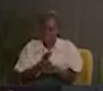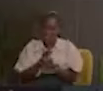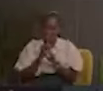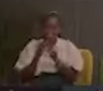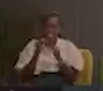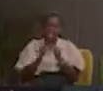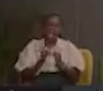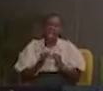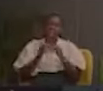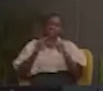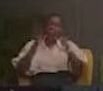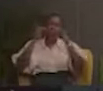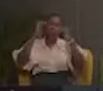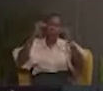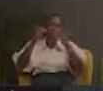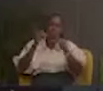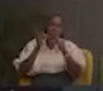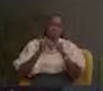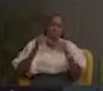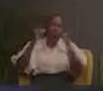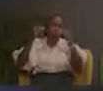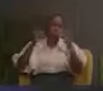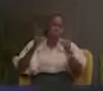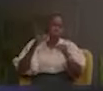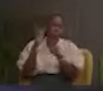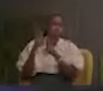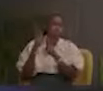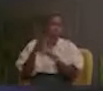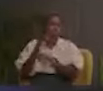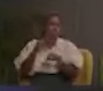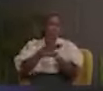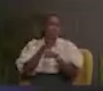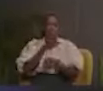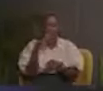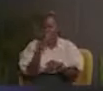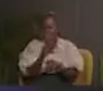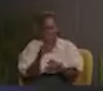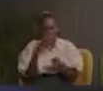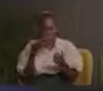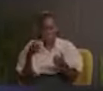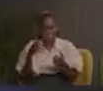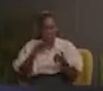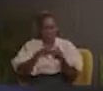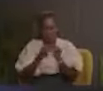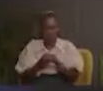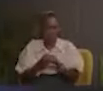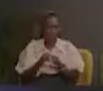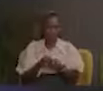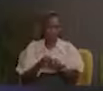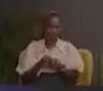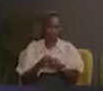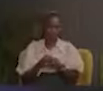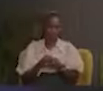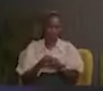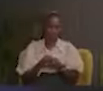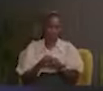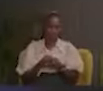God above and beyond the situation, not necessarily ignoring the reality of the situation.